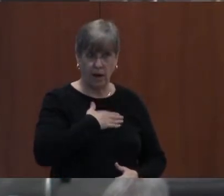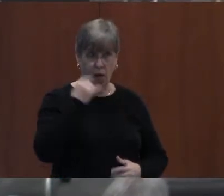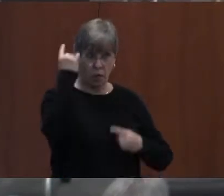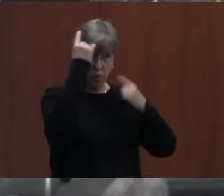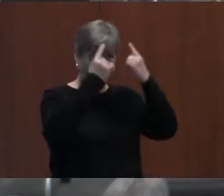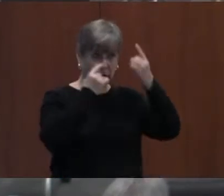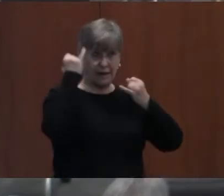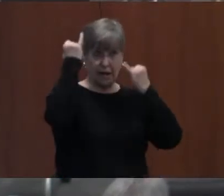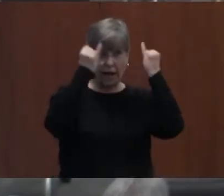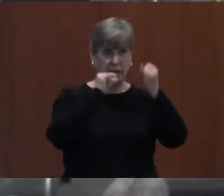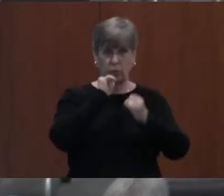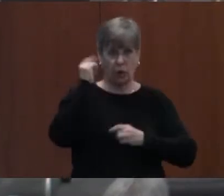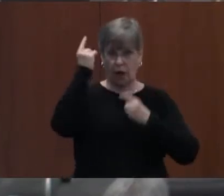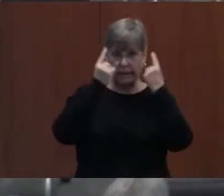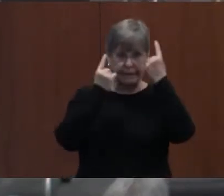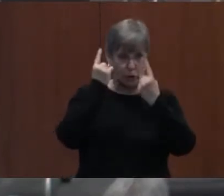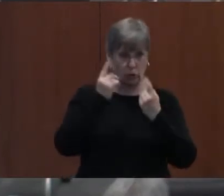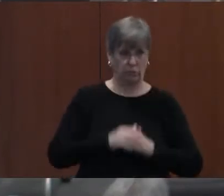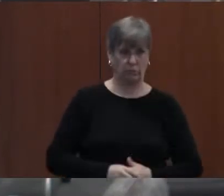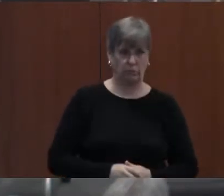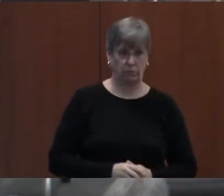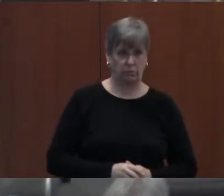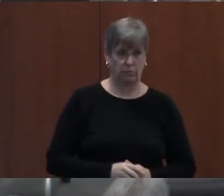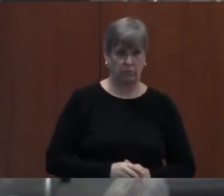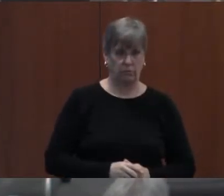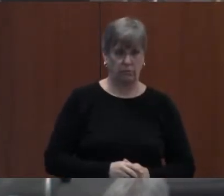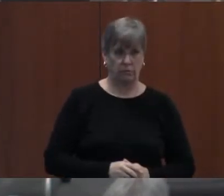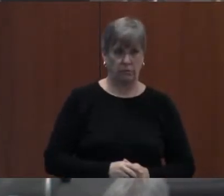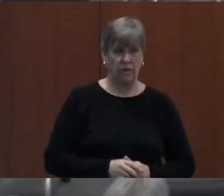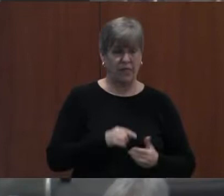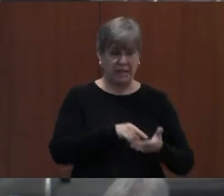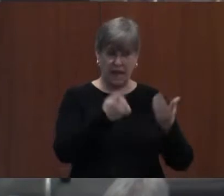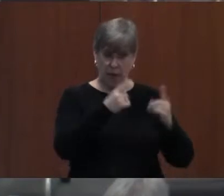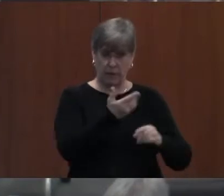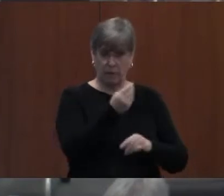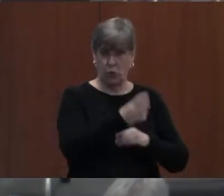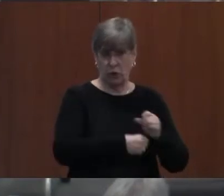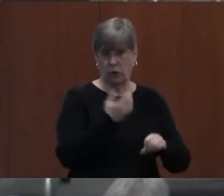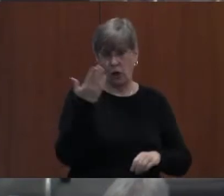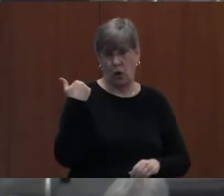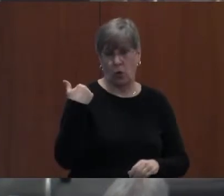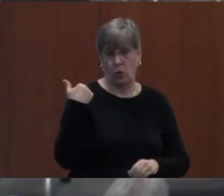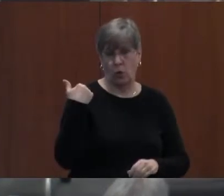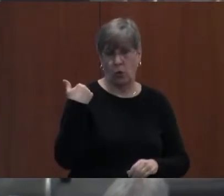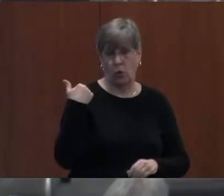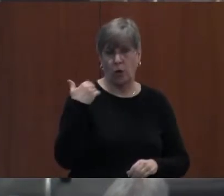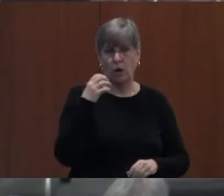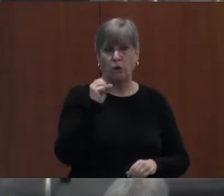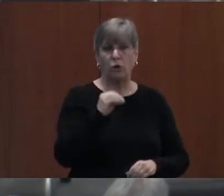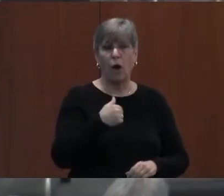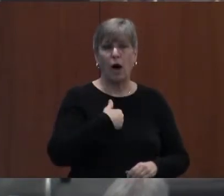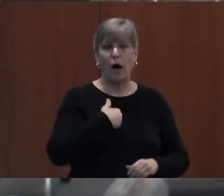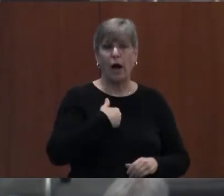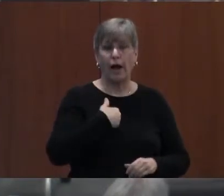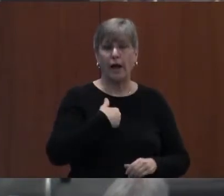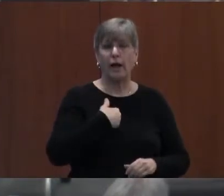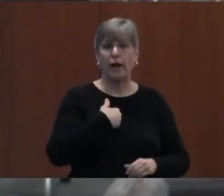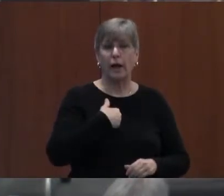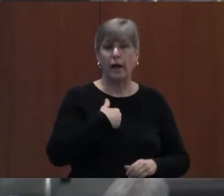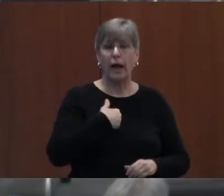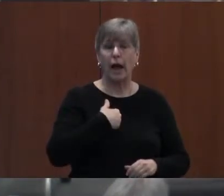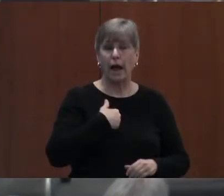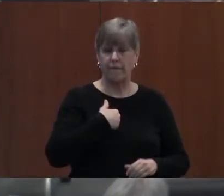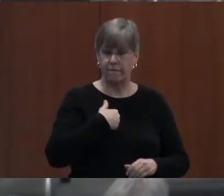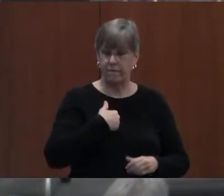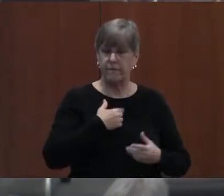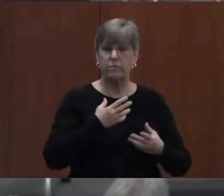thoughts and ideas were not taken into consideration. This did happen a few years ago, so I have gotten over it.